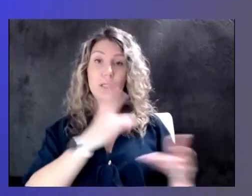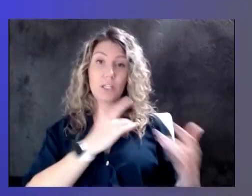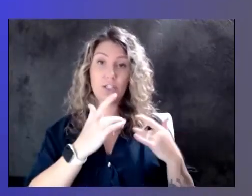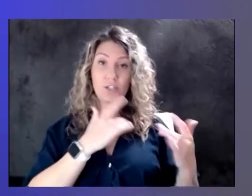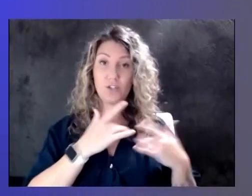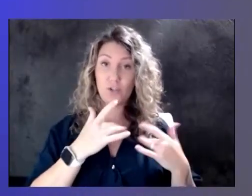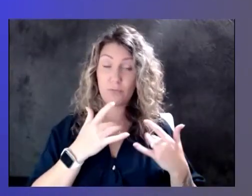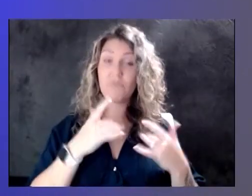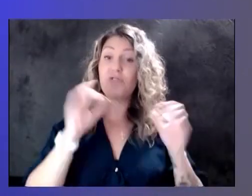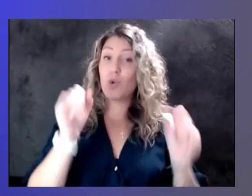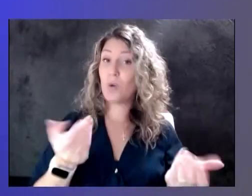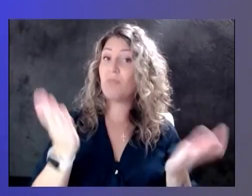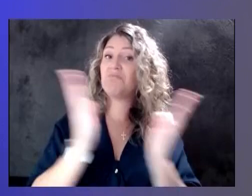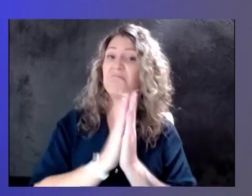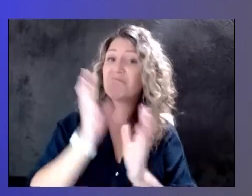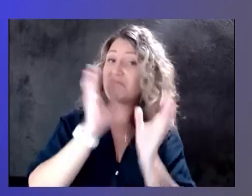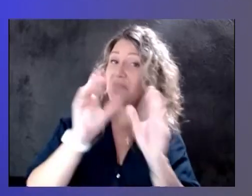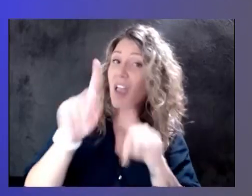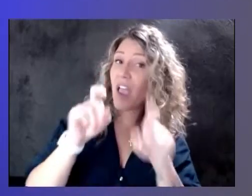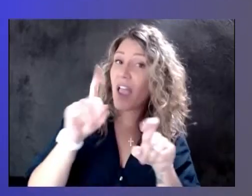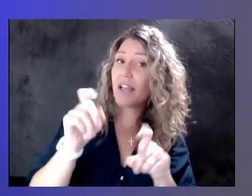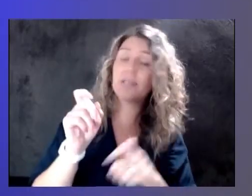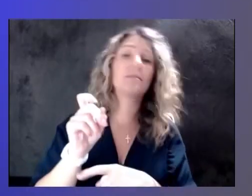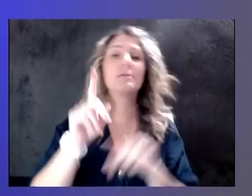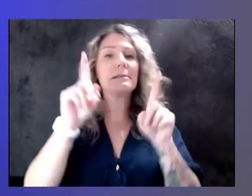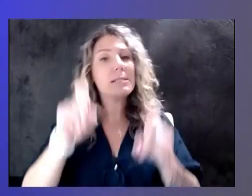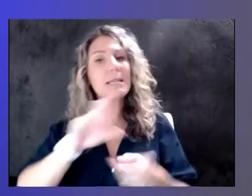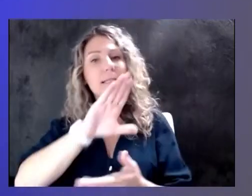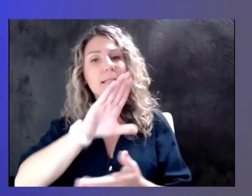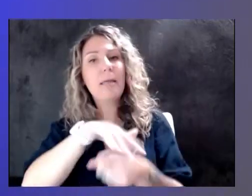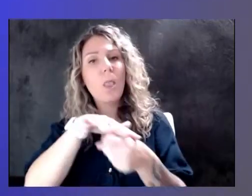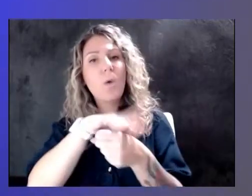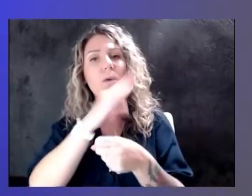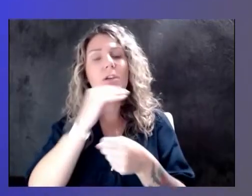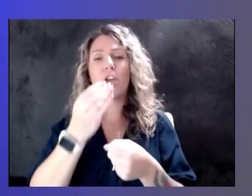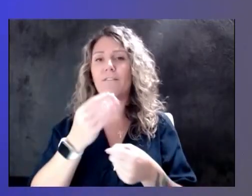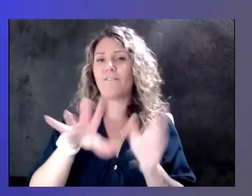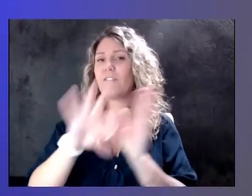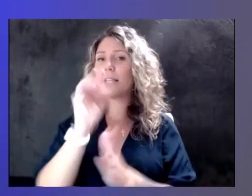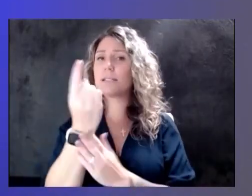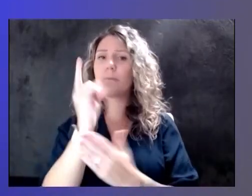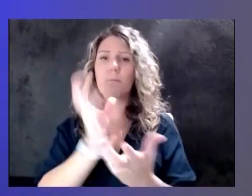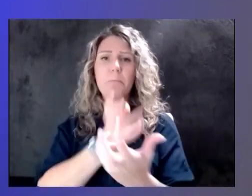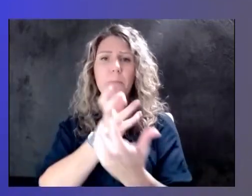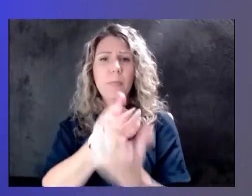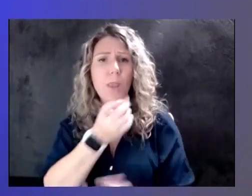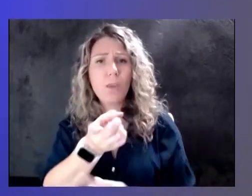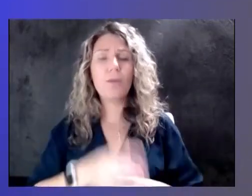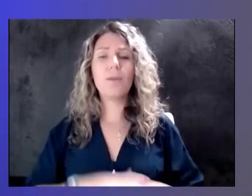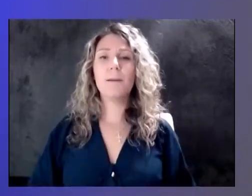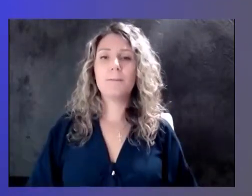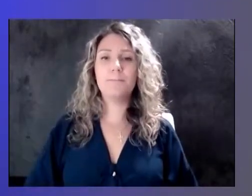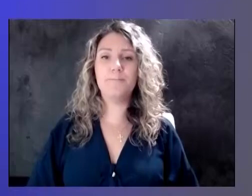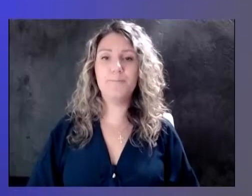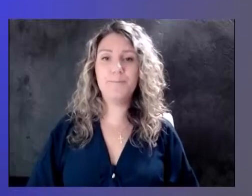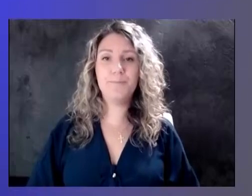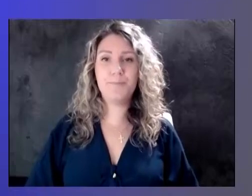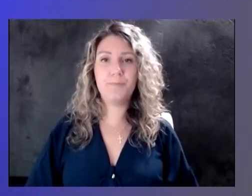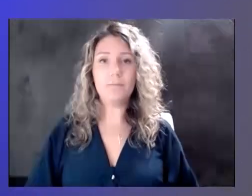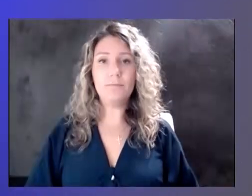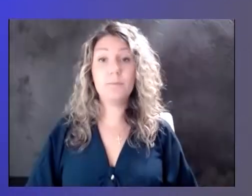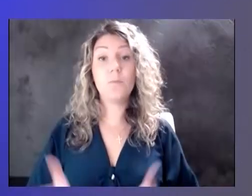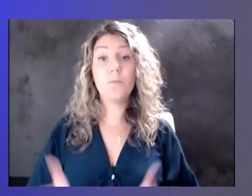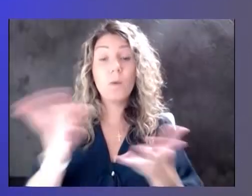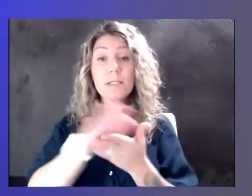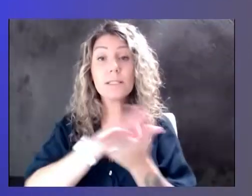your testing site and find something that is a good fit for you. The nice thing about where we are at this point in time in the